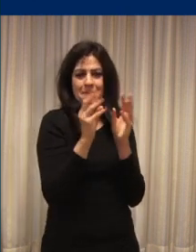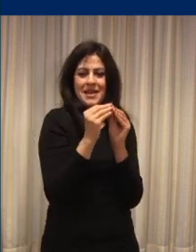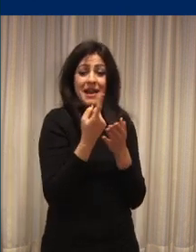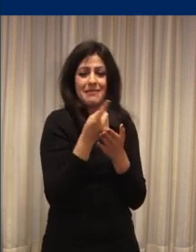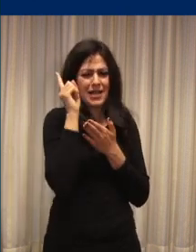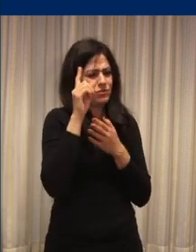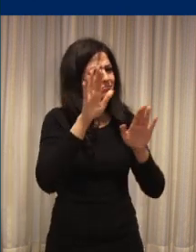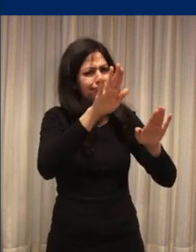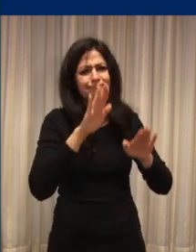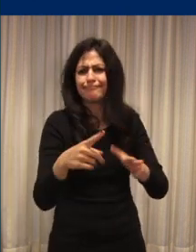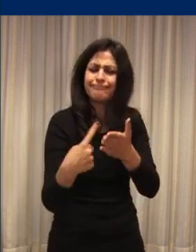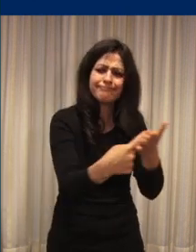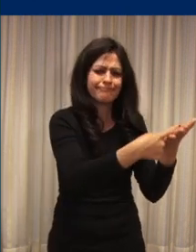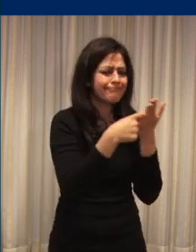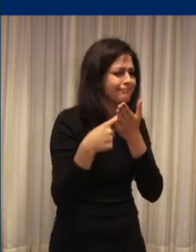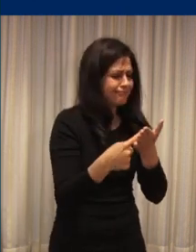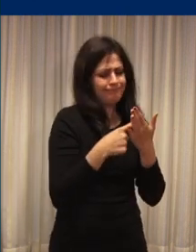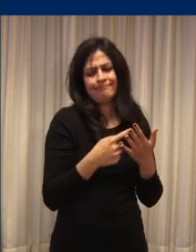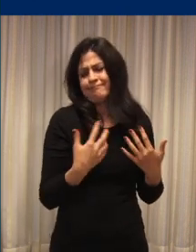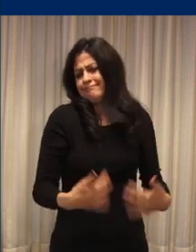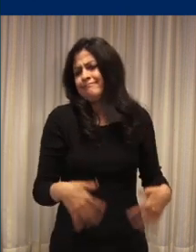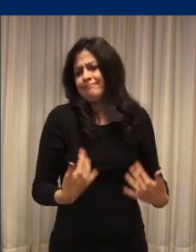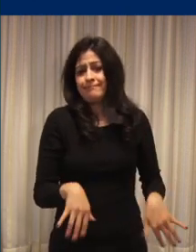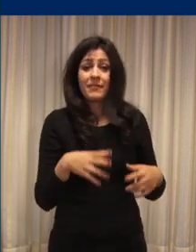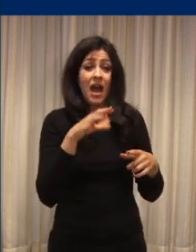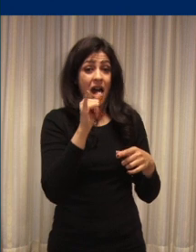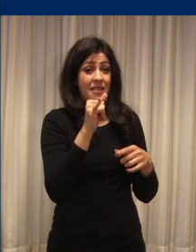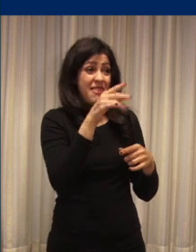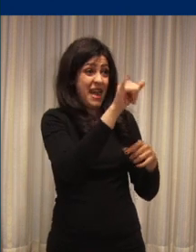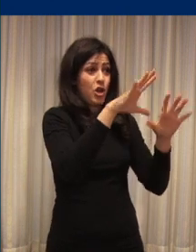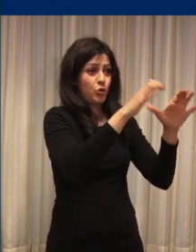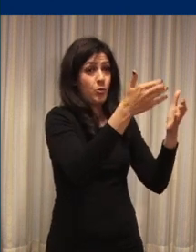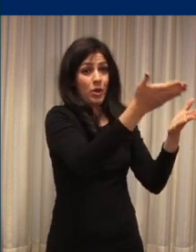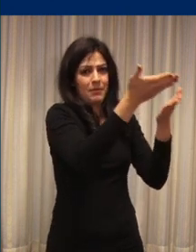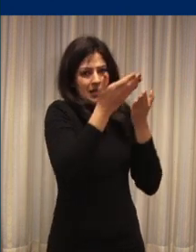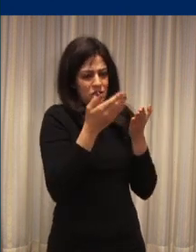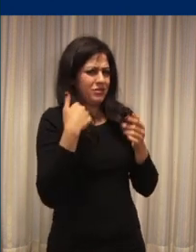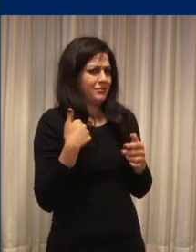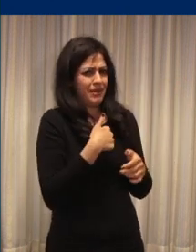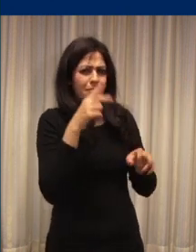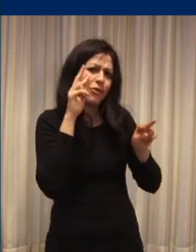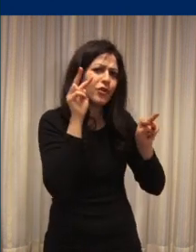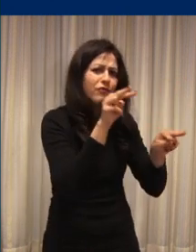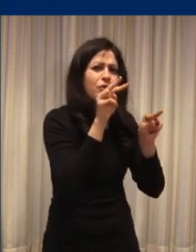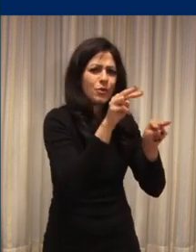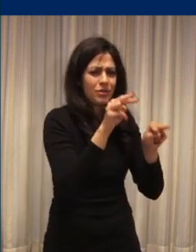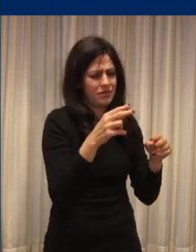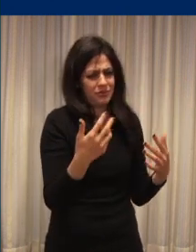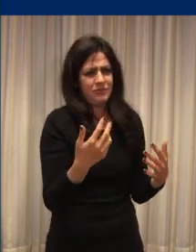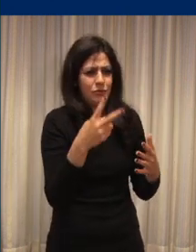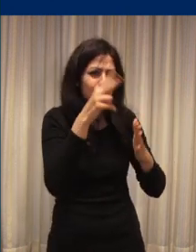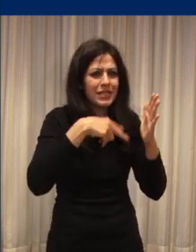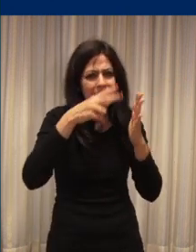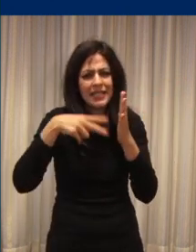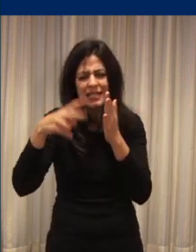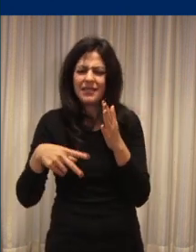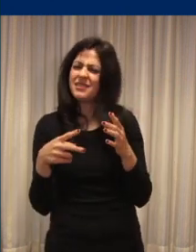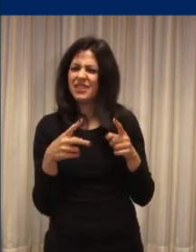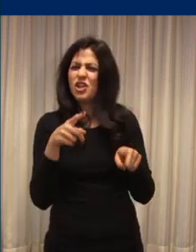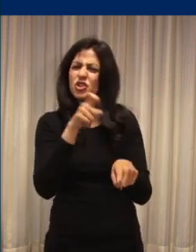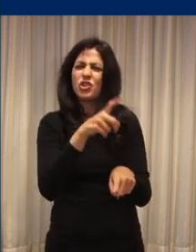think I'm looking forward to the recommendations of that group. And the recommendations of that group are really about what are